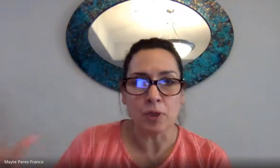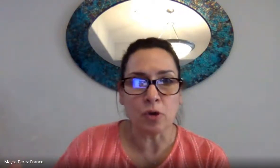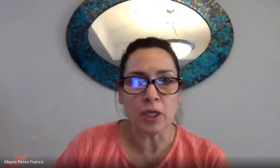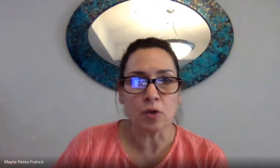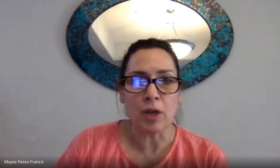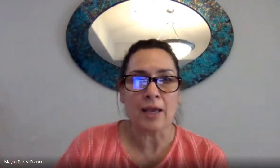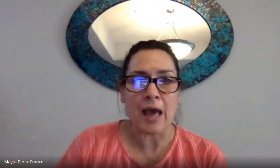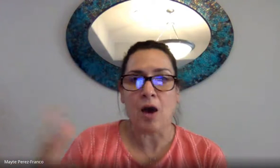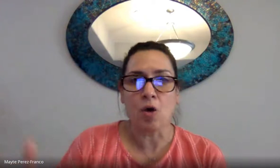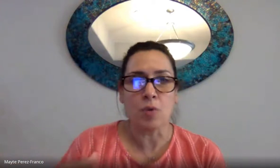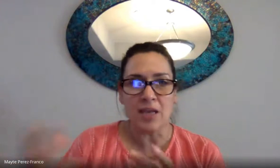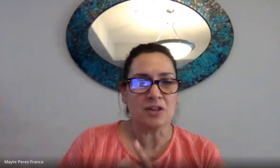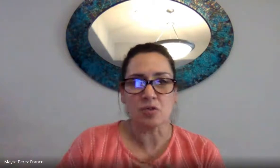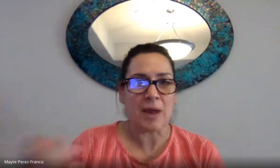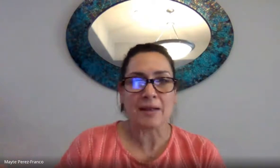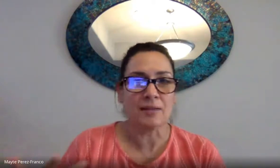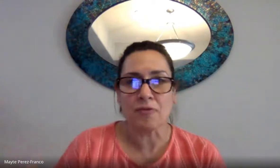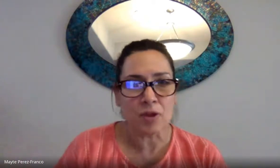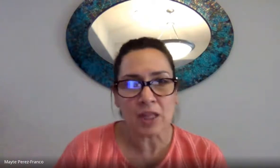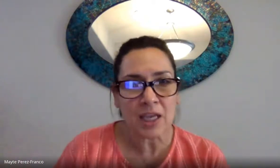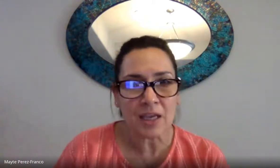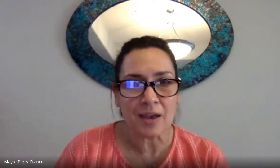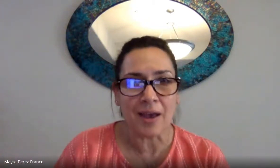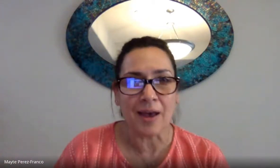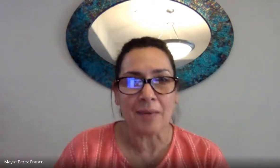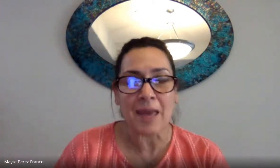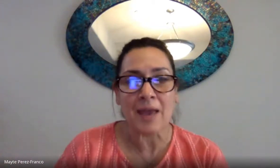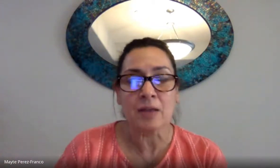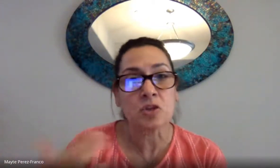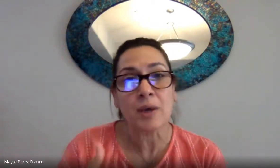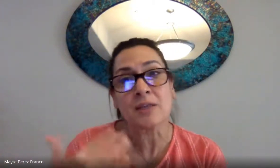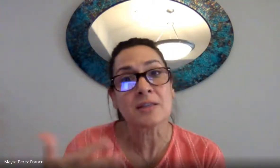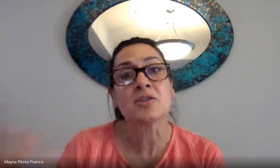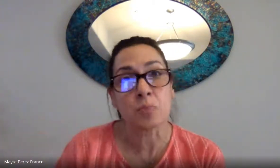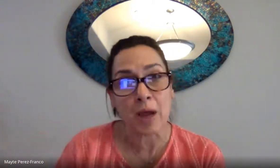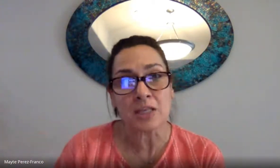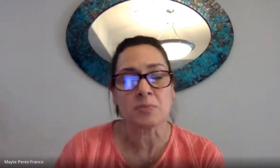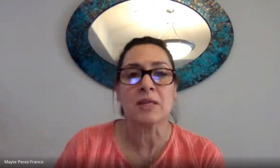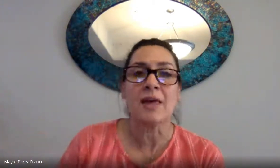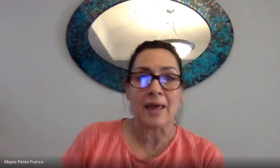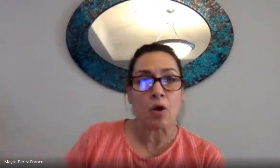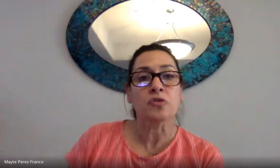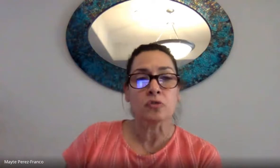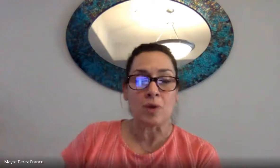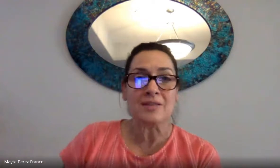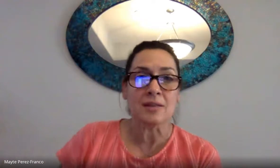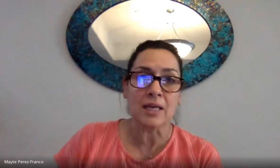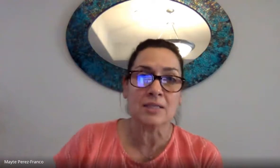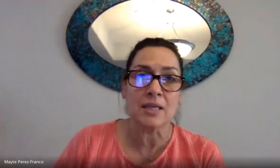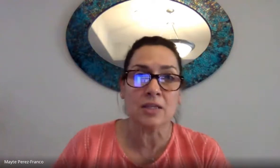being from Puerto Rico, like how we interact differently. And so it doesn't surprise me that that